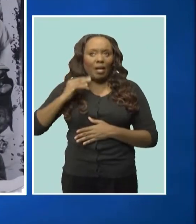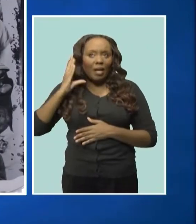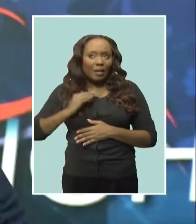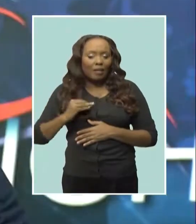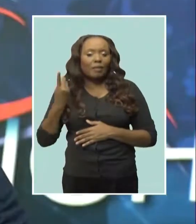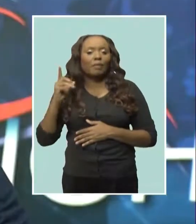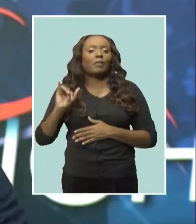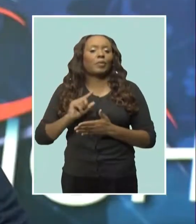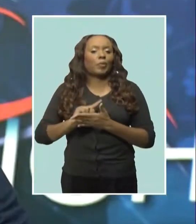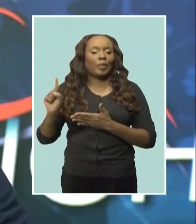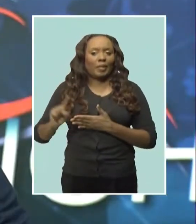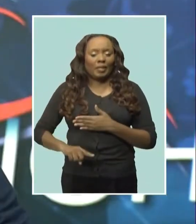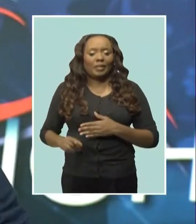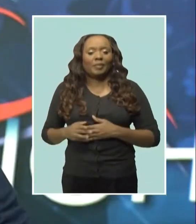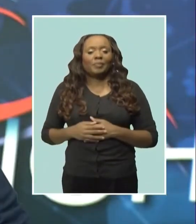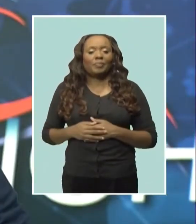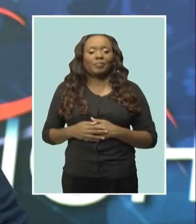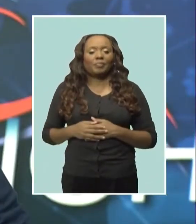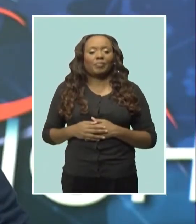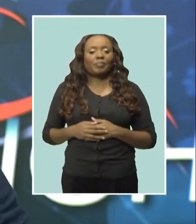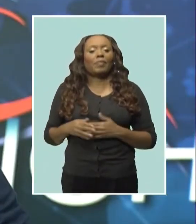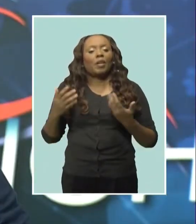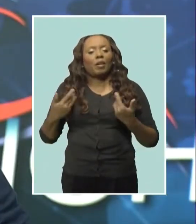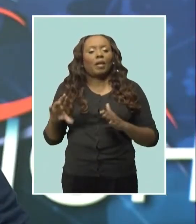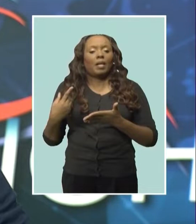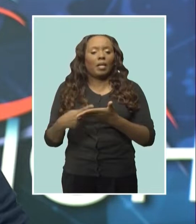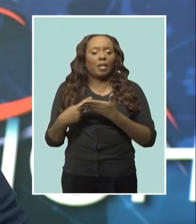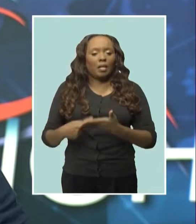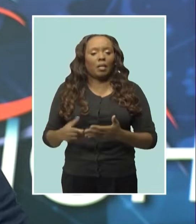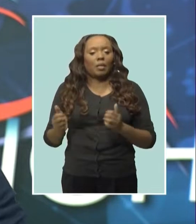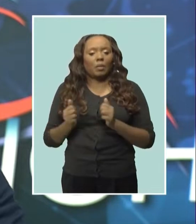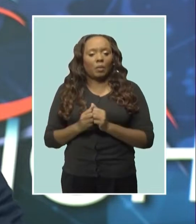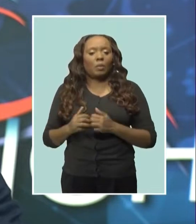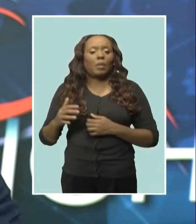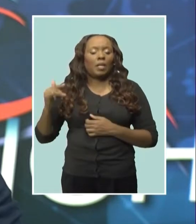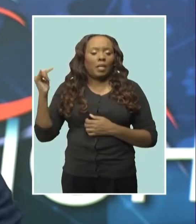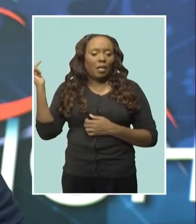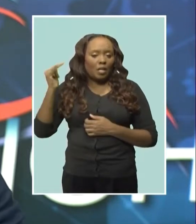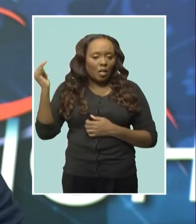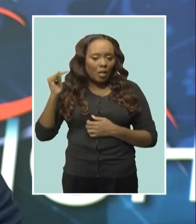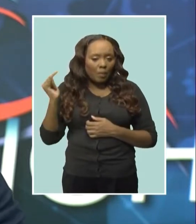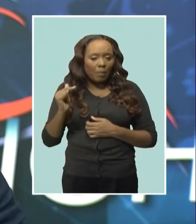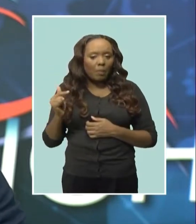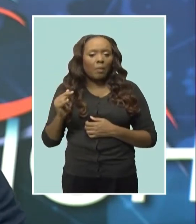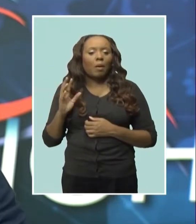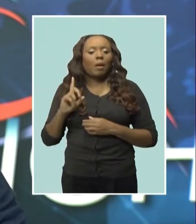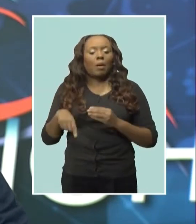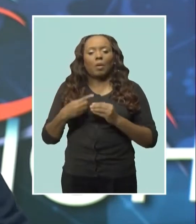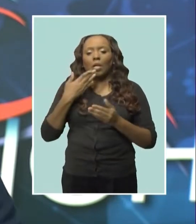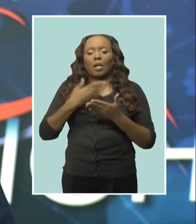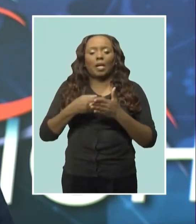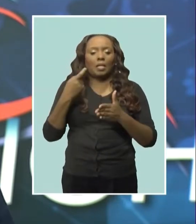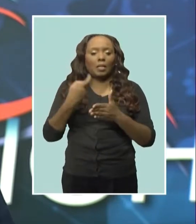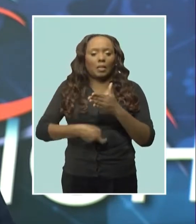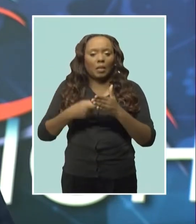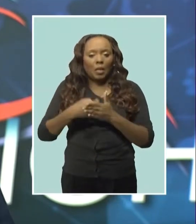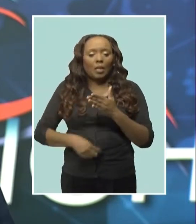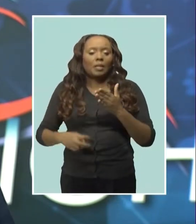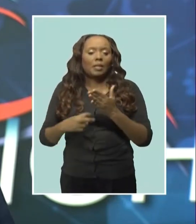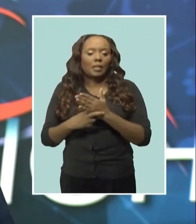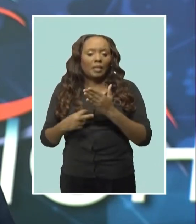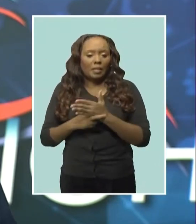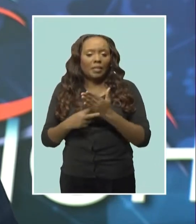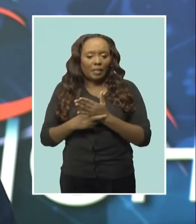Weekend. Ms. Louis adds she has already started discussions with Win Air and Inter-Caribbean on packages to St. Martin, similar